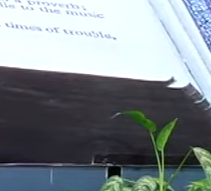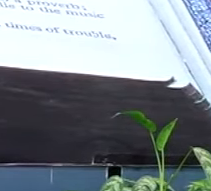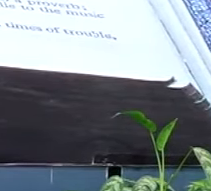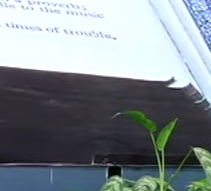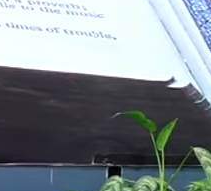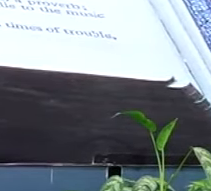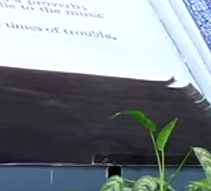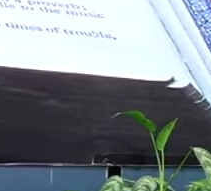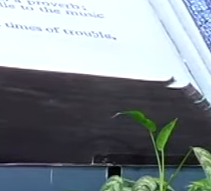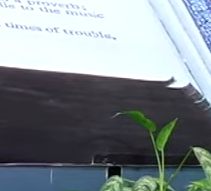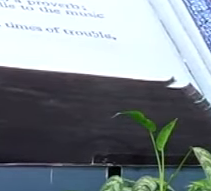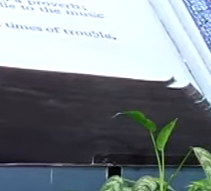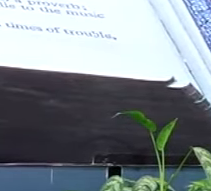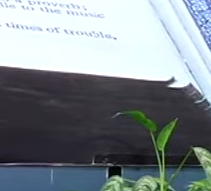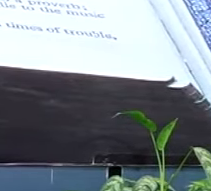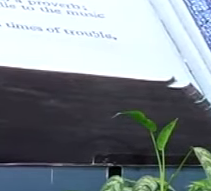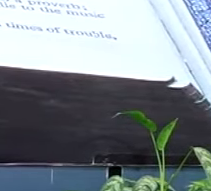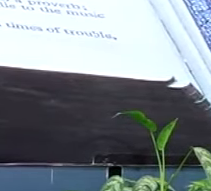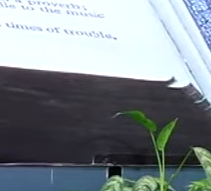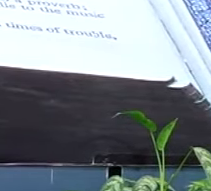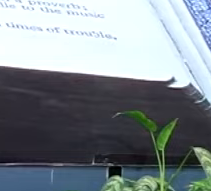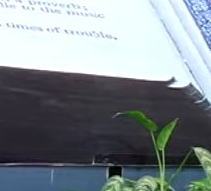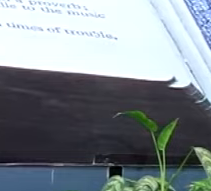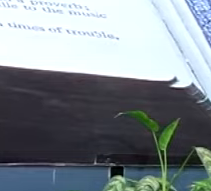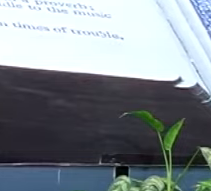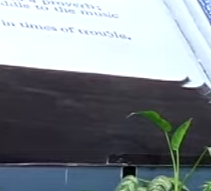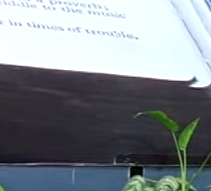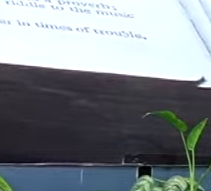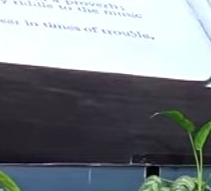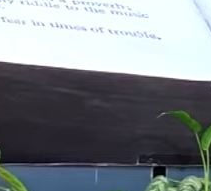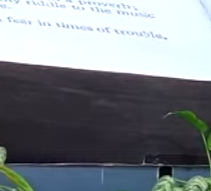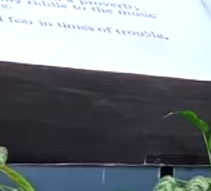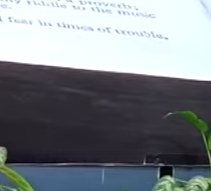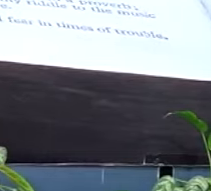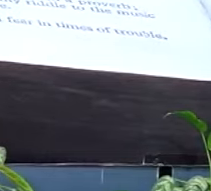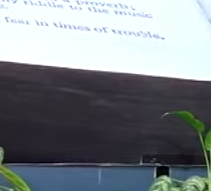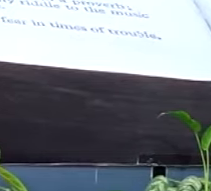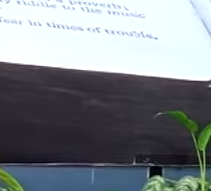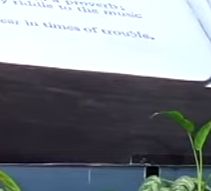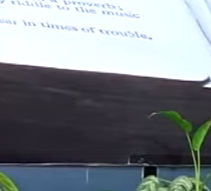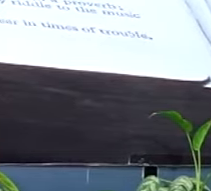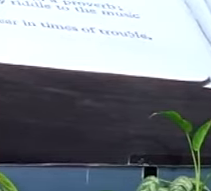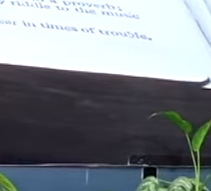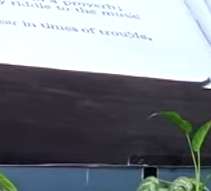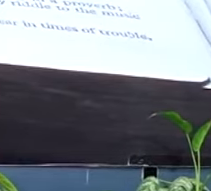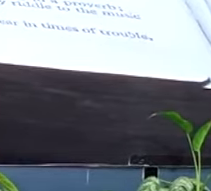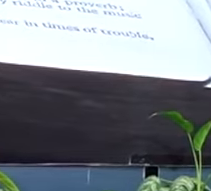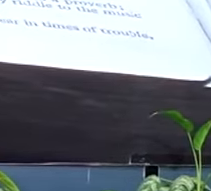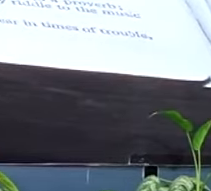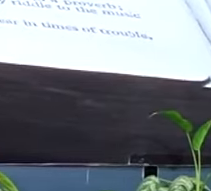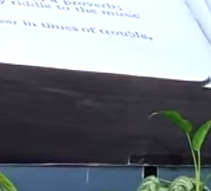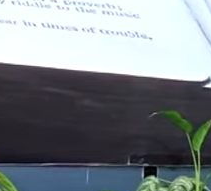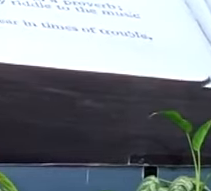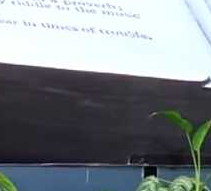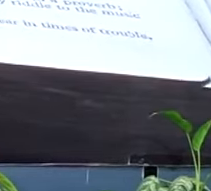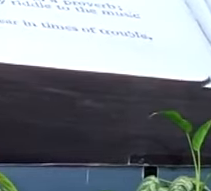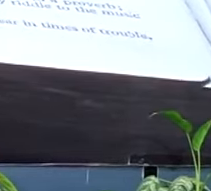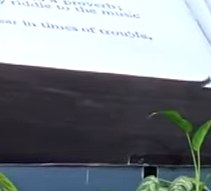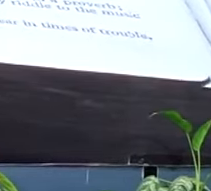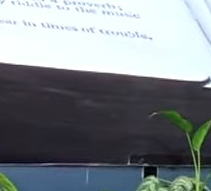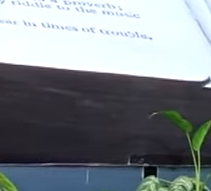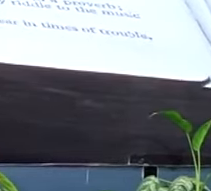Who are these? And so this day, we are going to use the book of Revelation, the